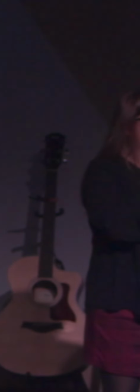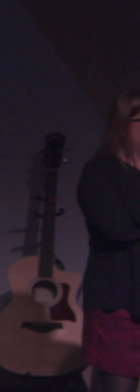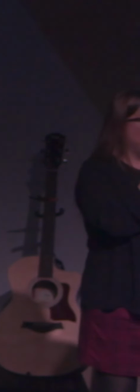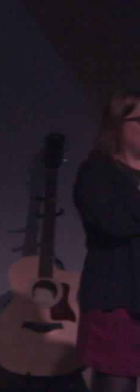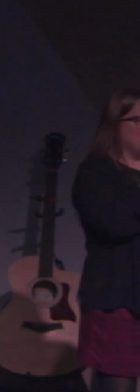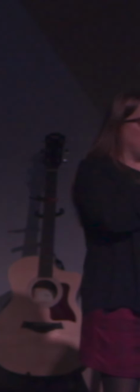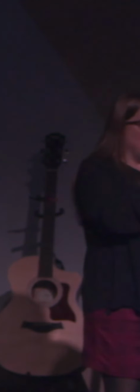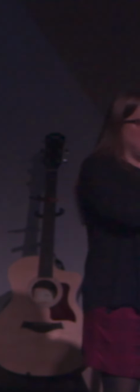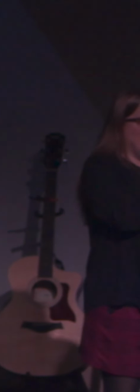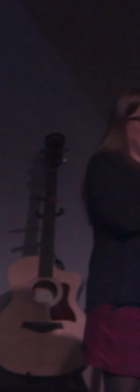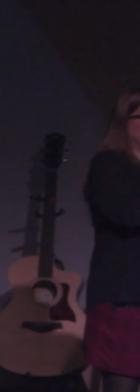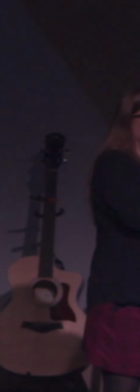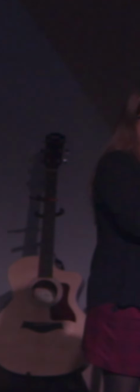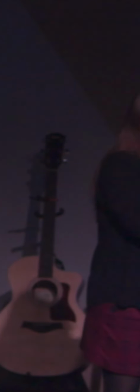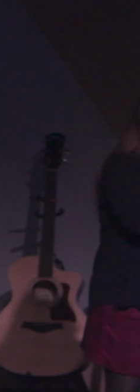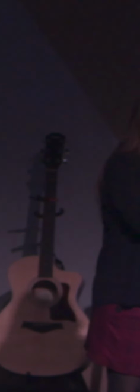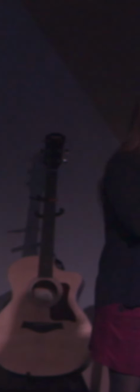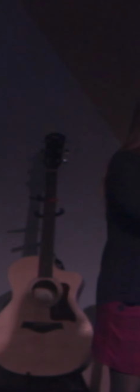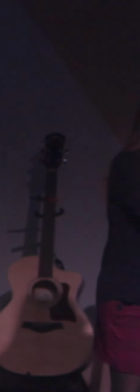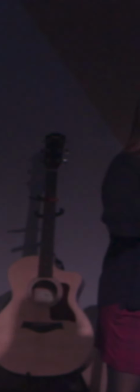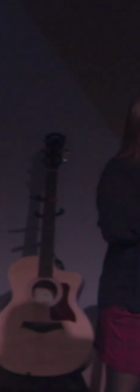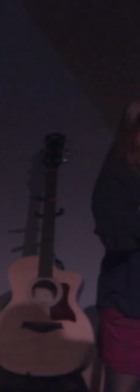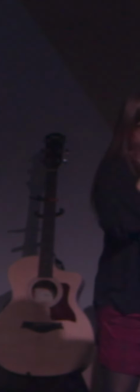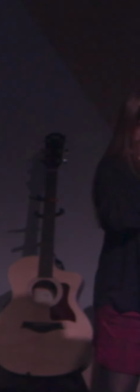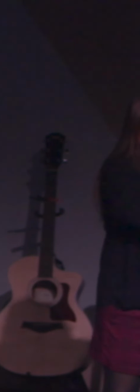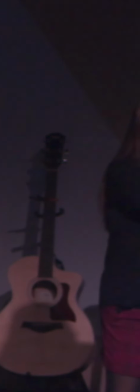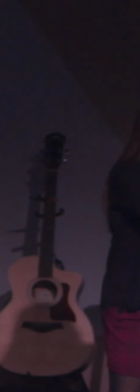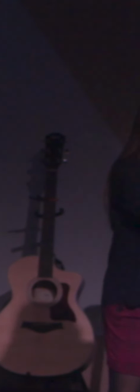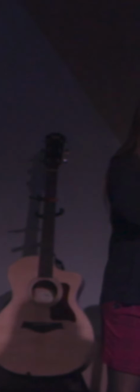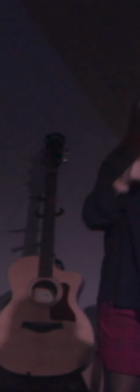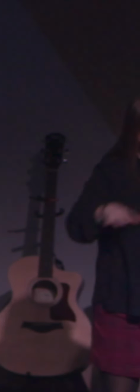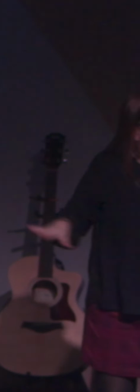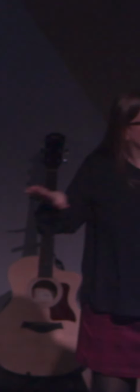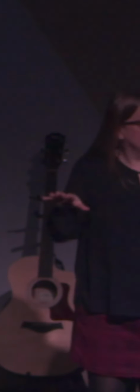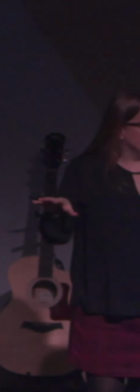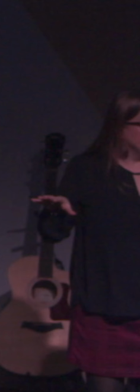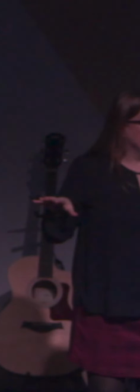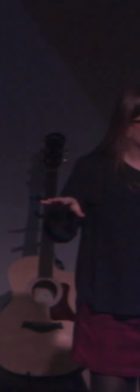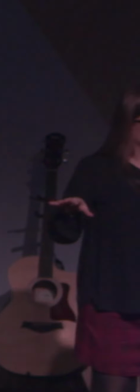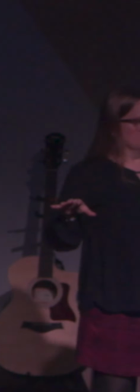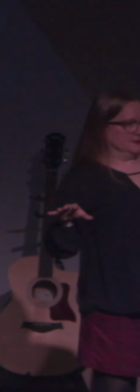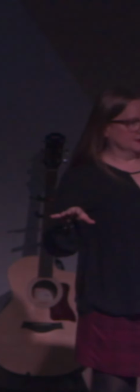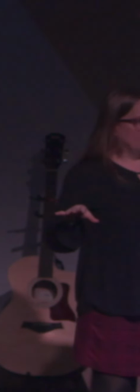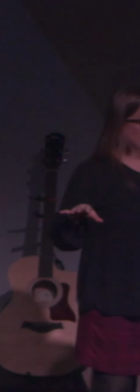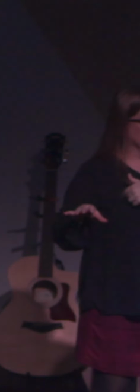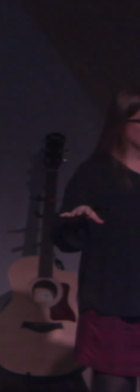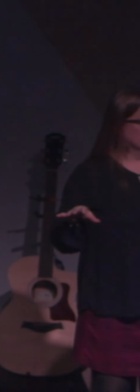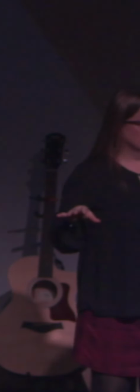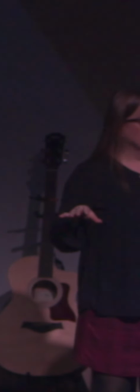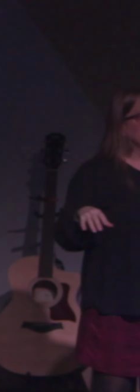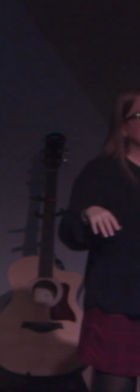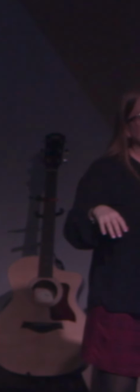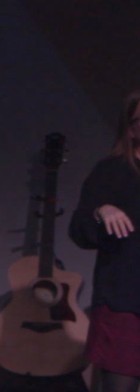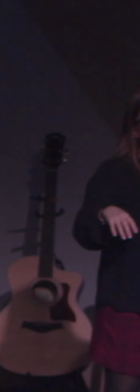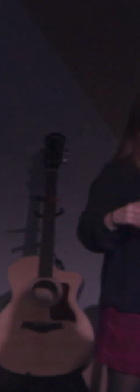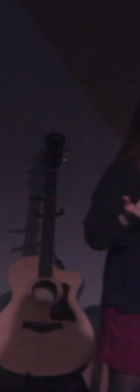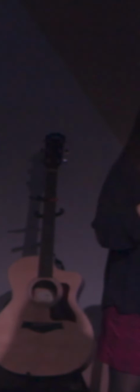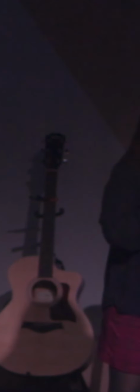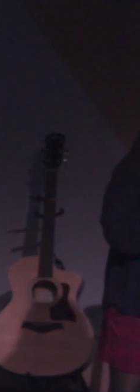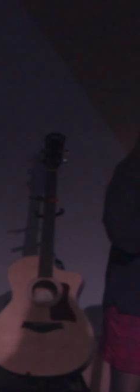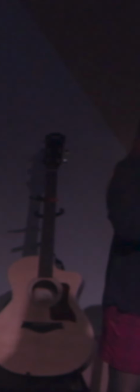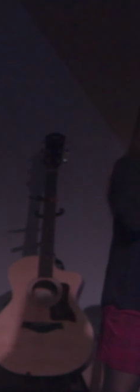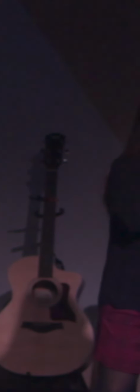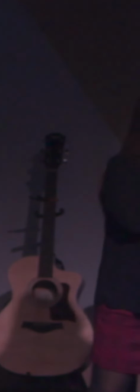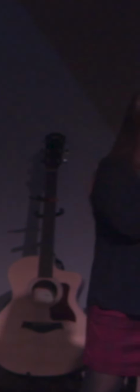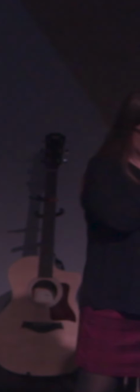dealing with, right? He needed to protect his sheep from the things that will be attacking. And obviously, we see a correlation in our